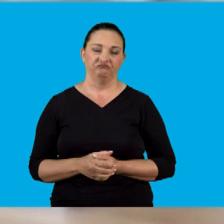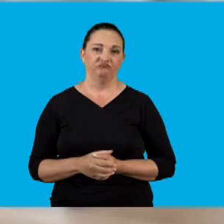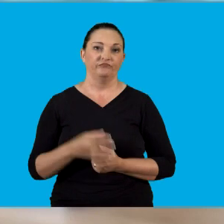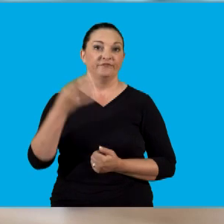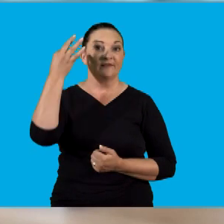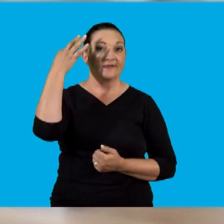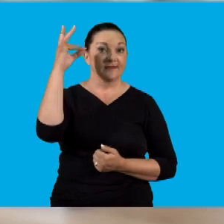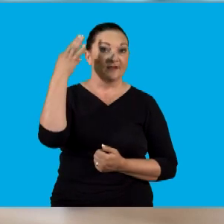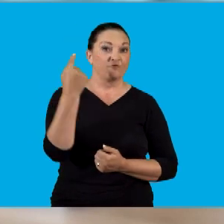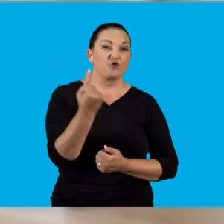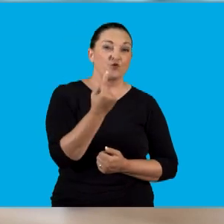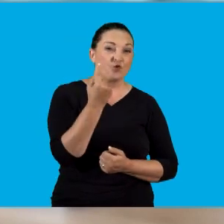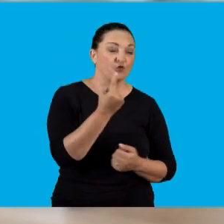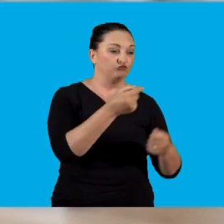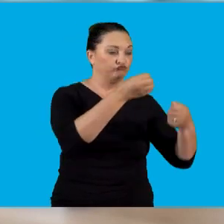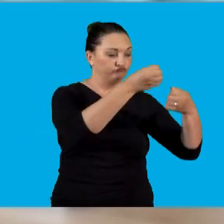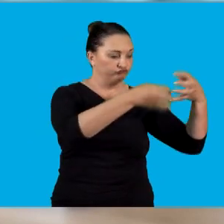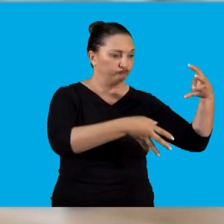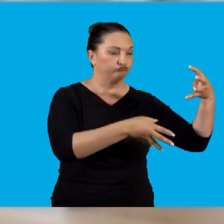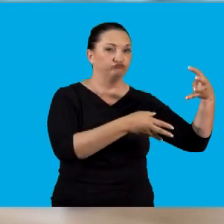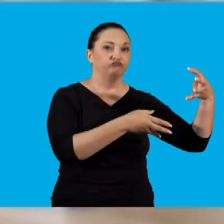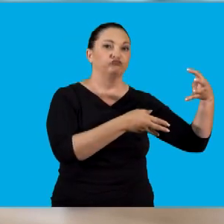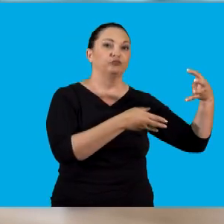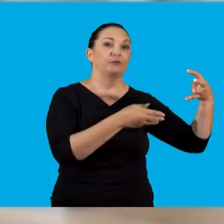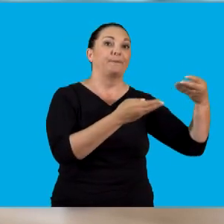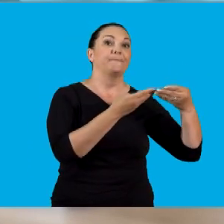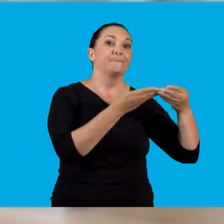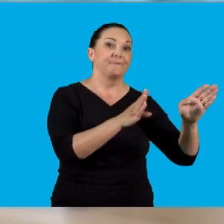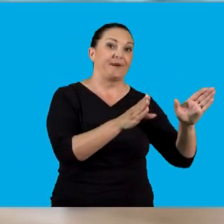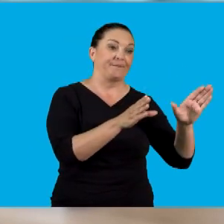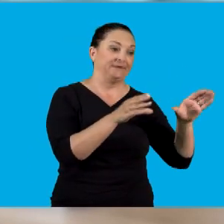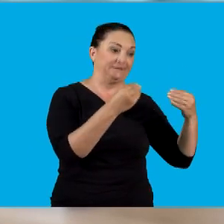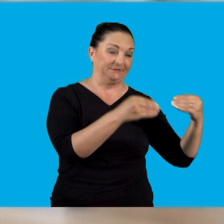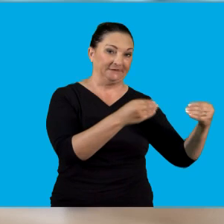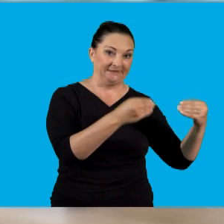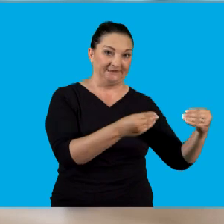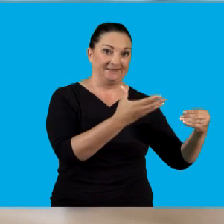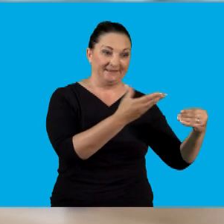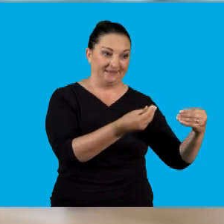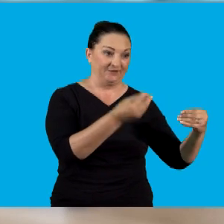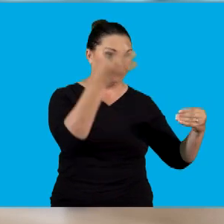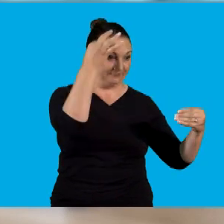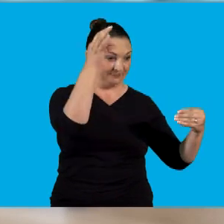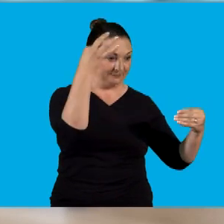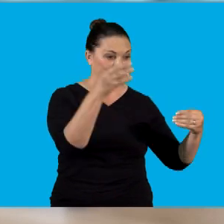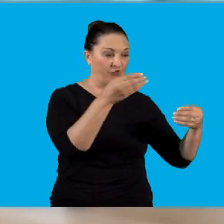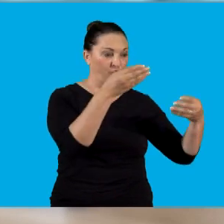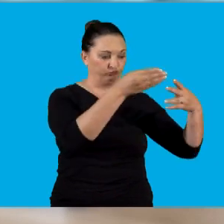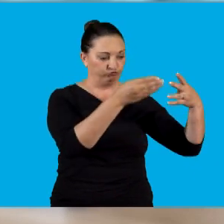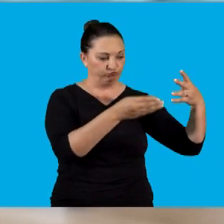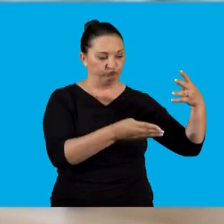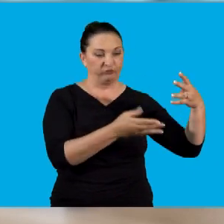The government has only the control on public sector businesses, which are state-owned enterprises or